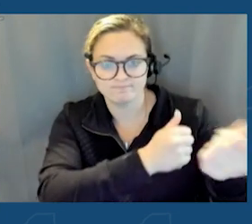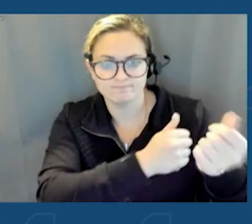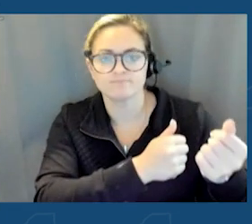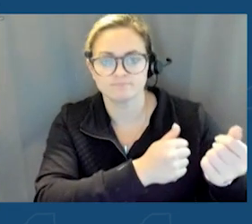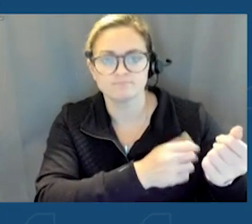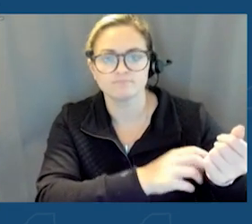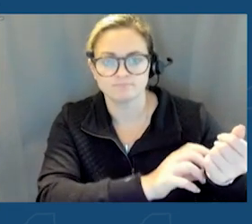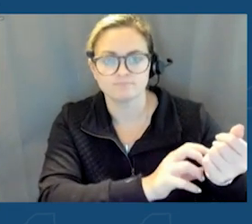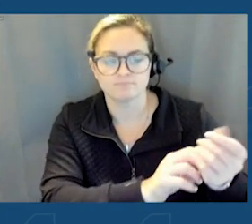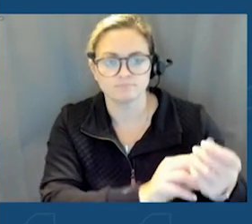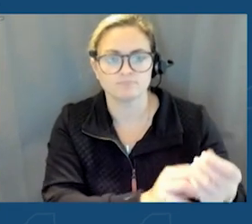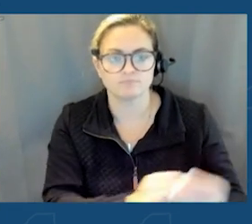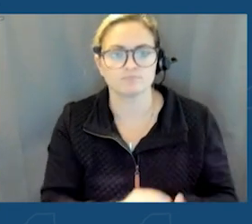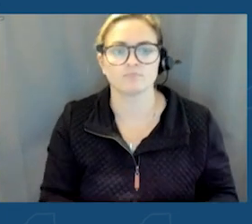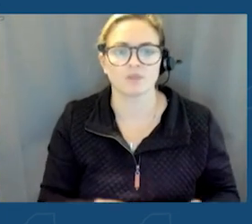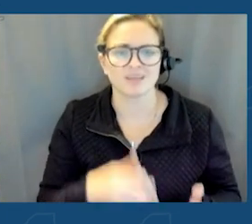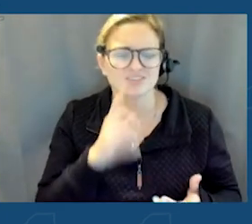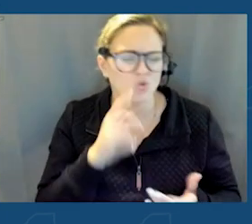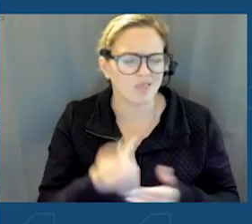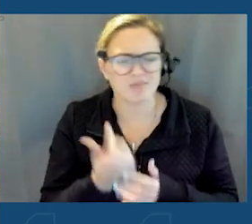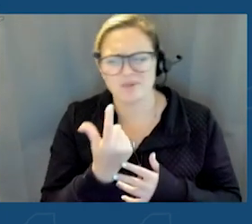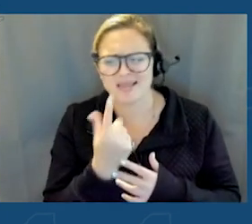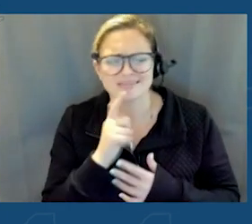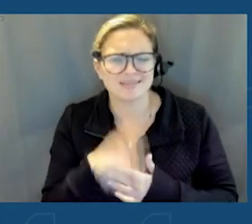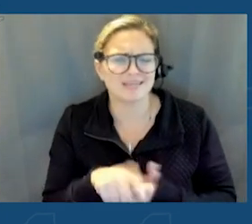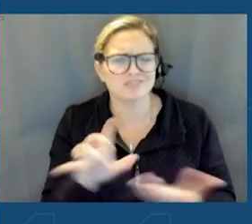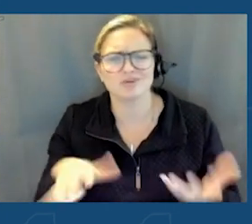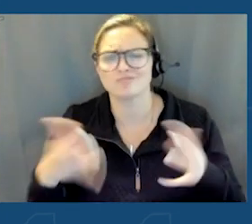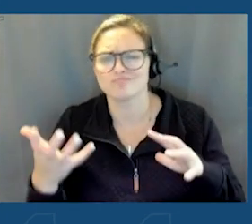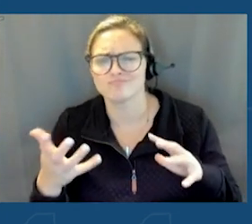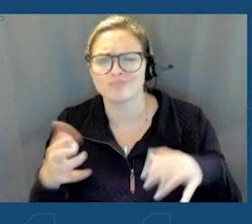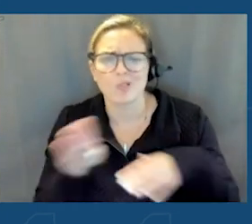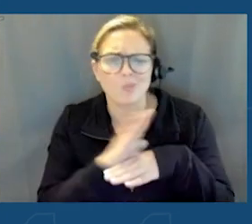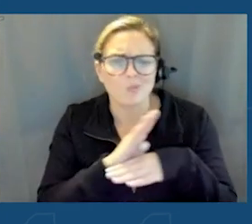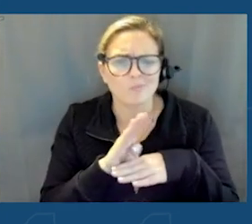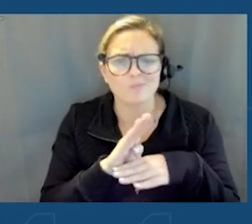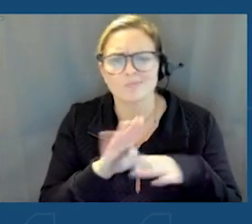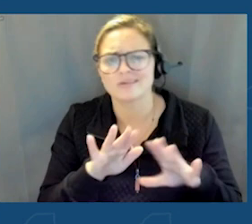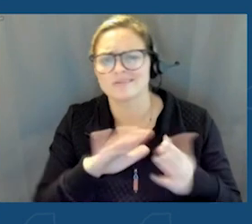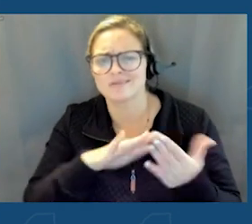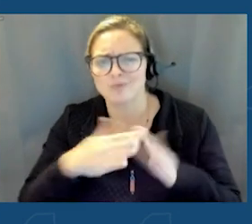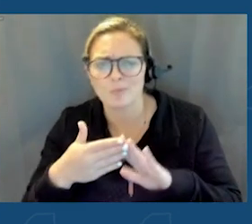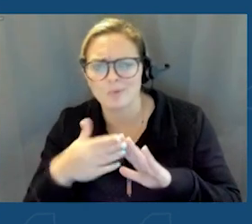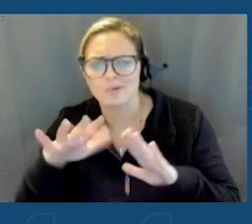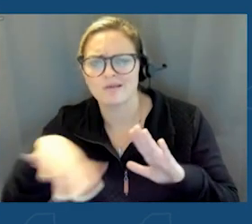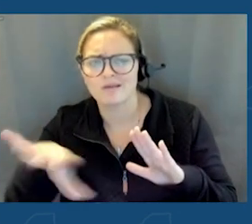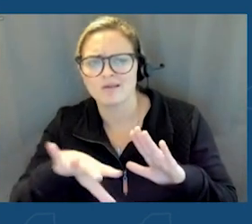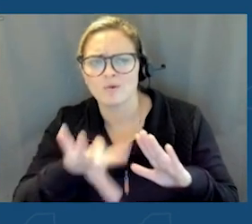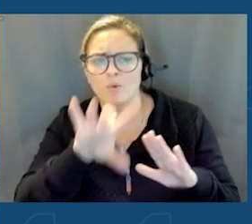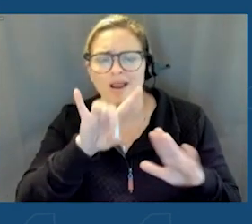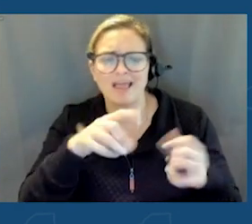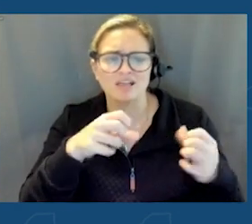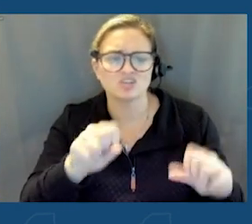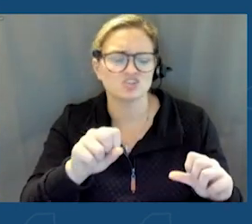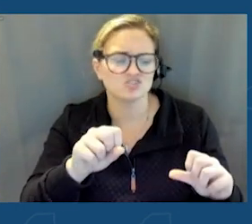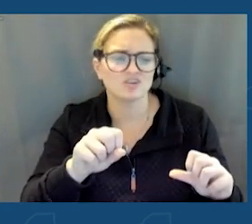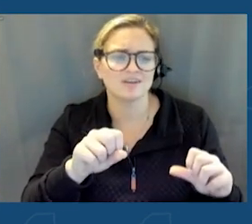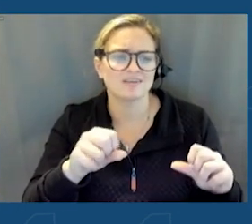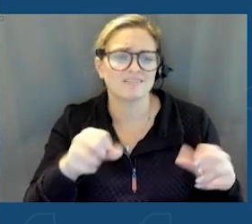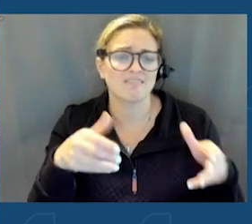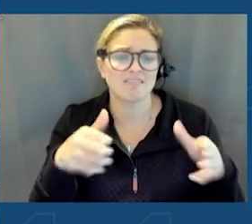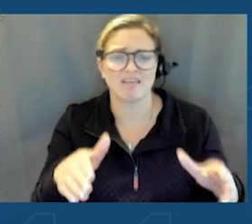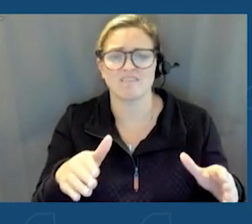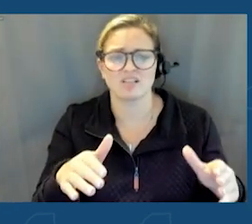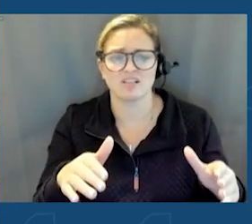that eliminate the need for any residential disruptions or dislocations. We eliminated 8 street-level crossings. I came